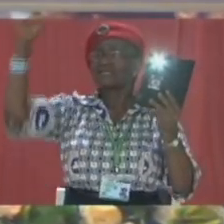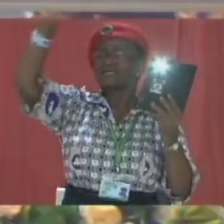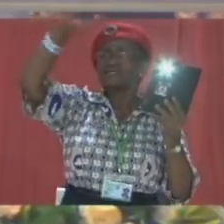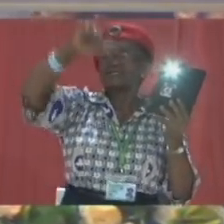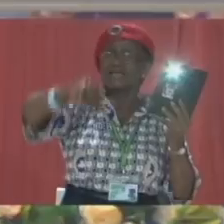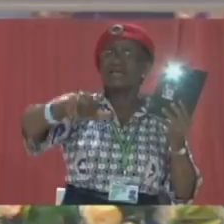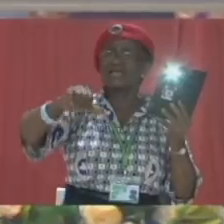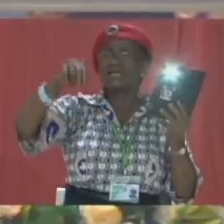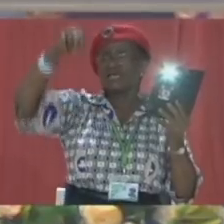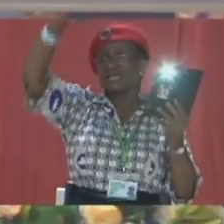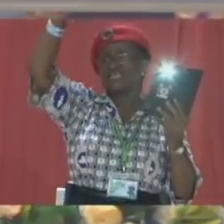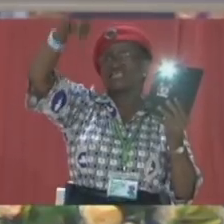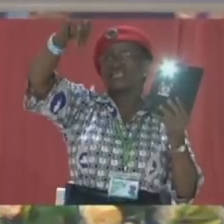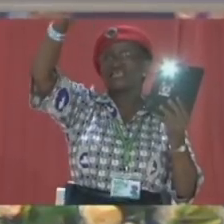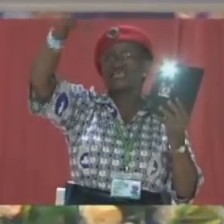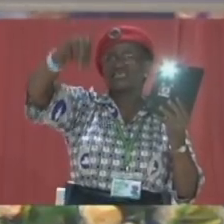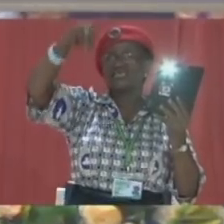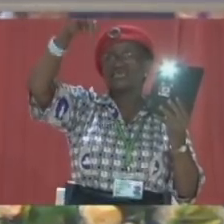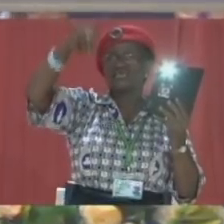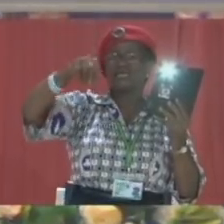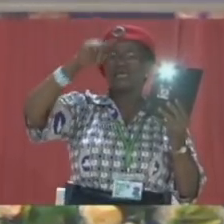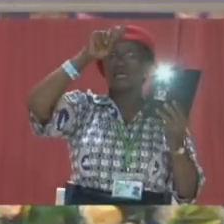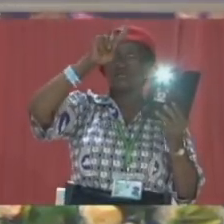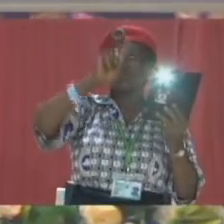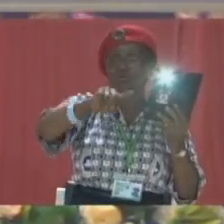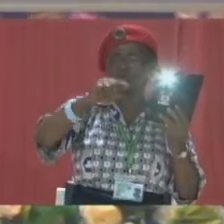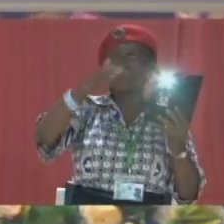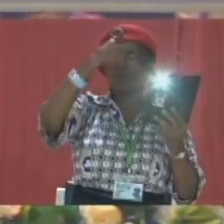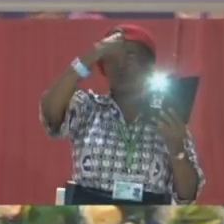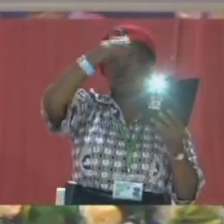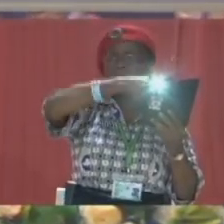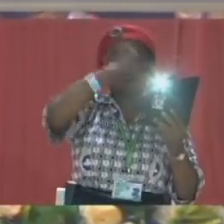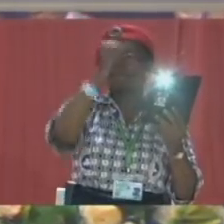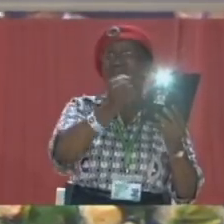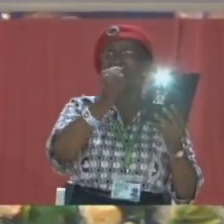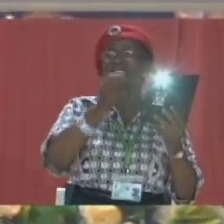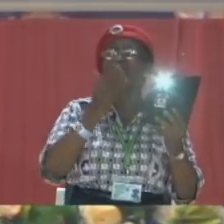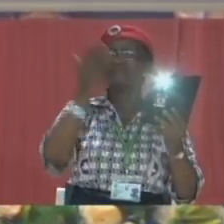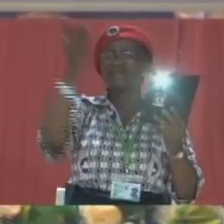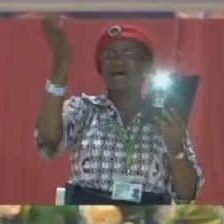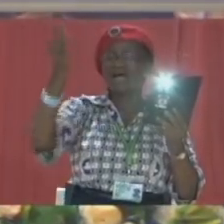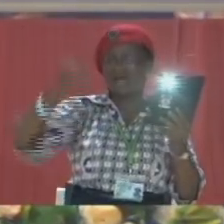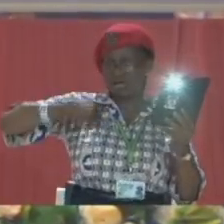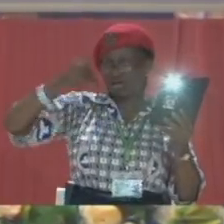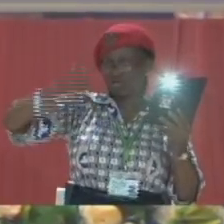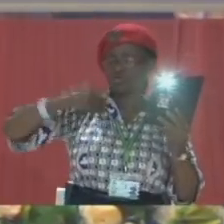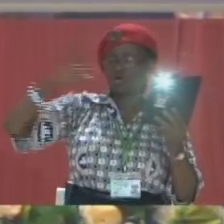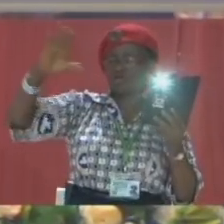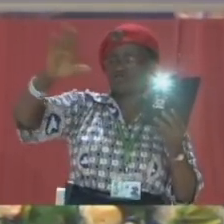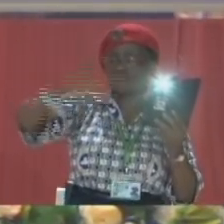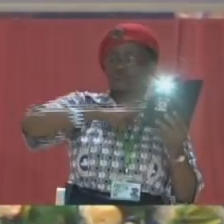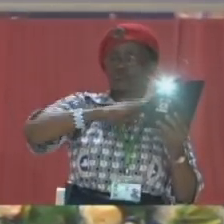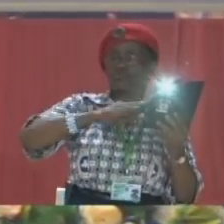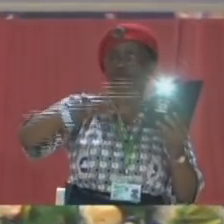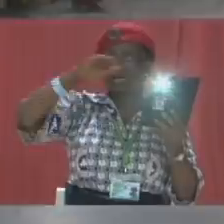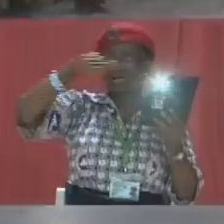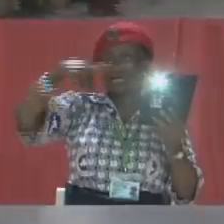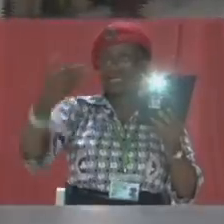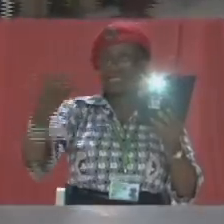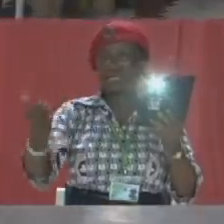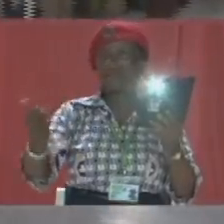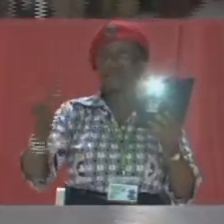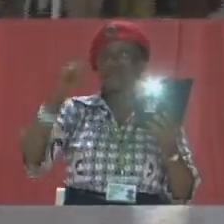Everything they need to make their joy full, give to them